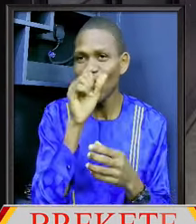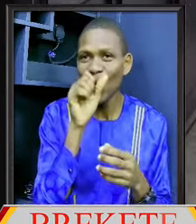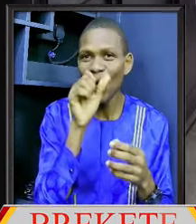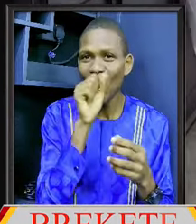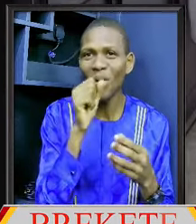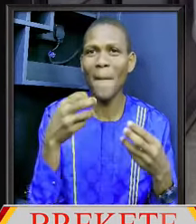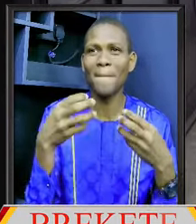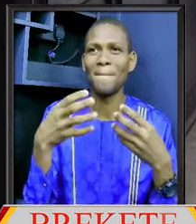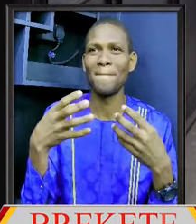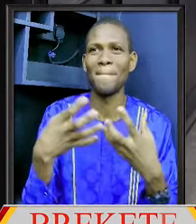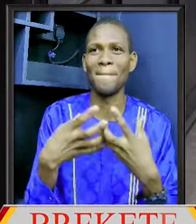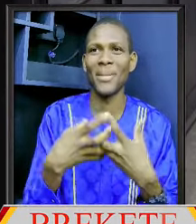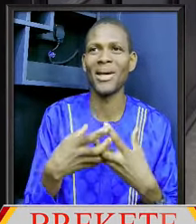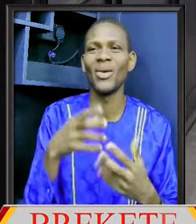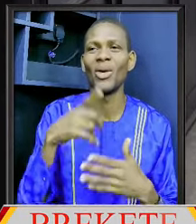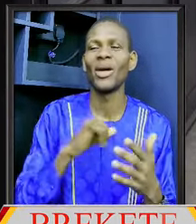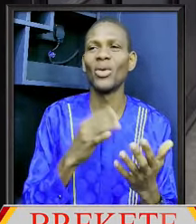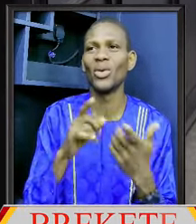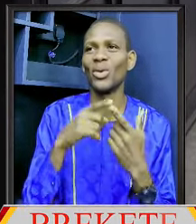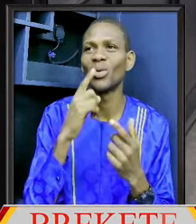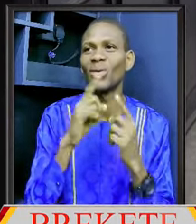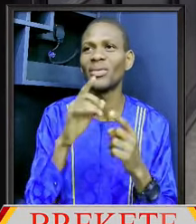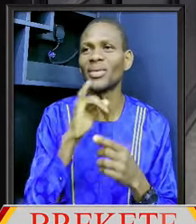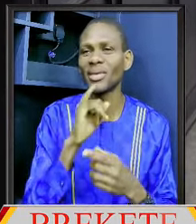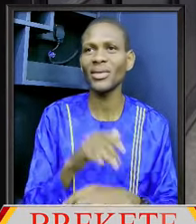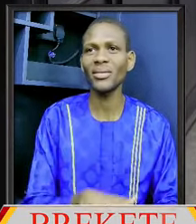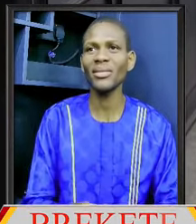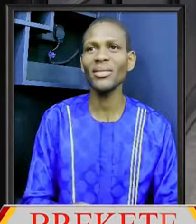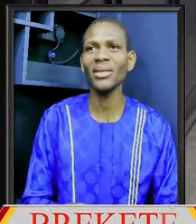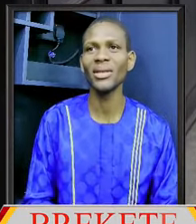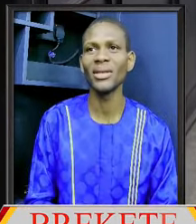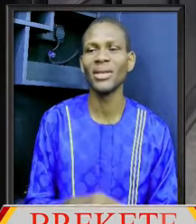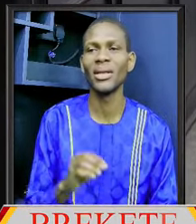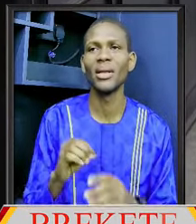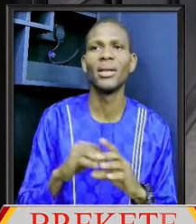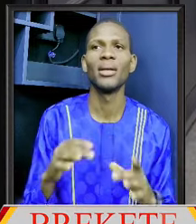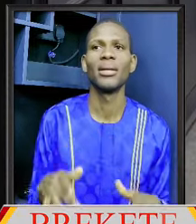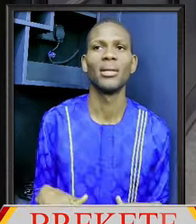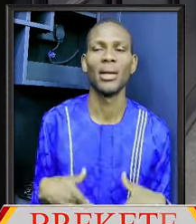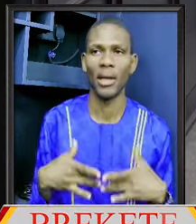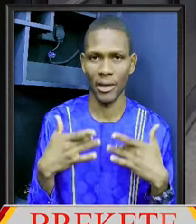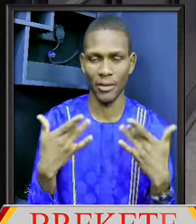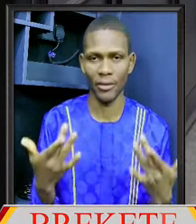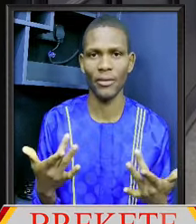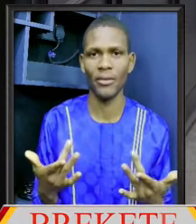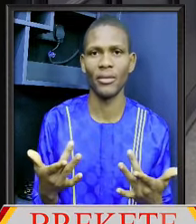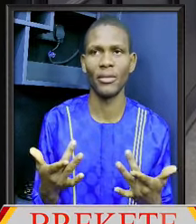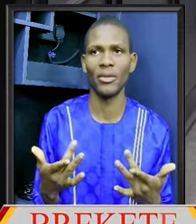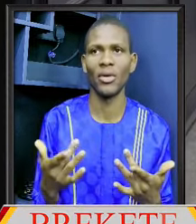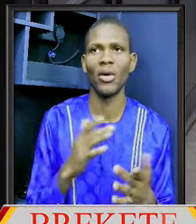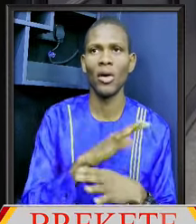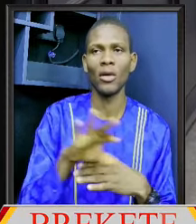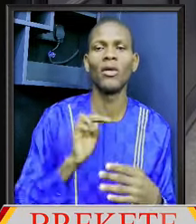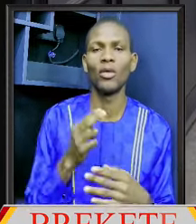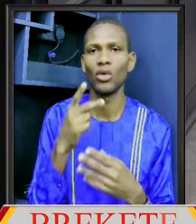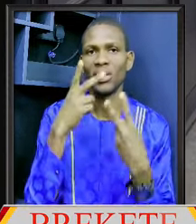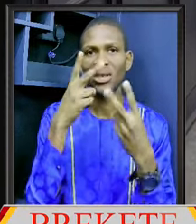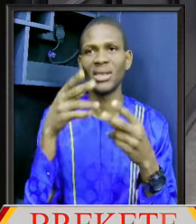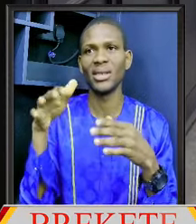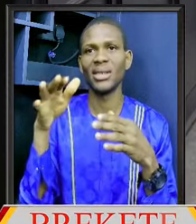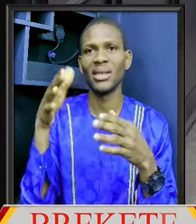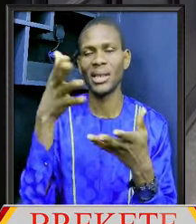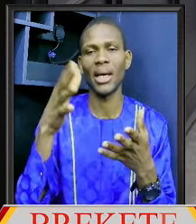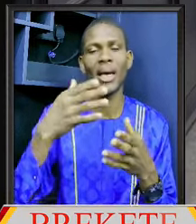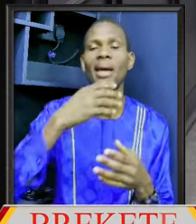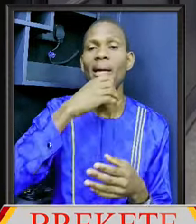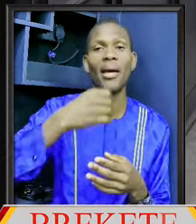So, my president, what I just want to be saying, you know, in life, okay? All of us you see here,